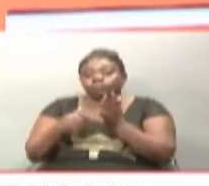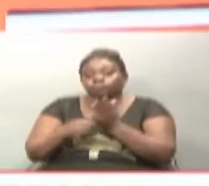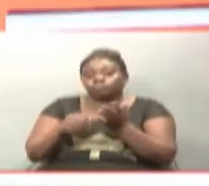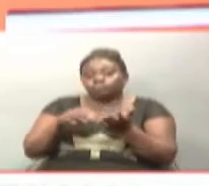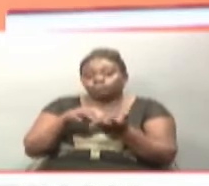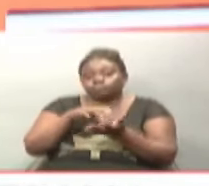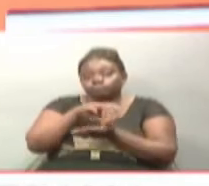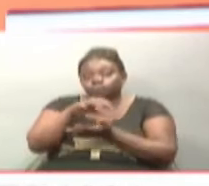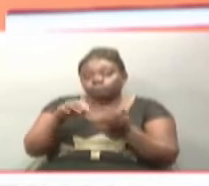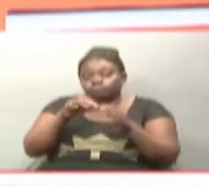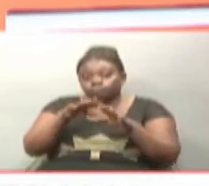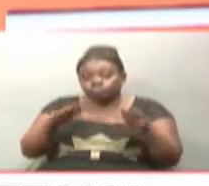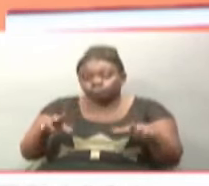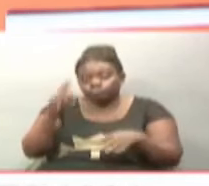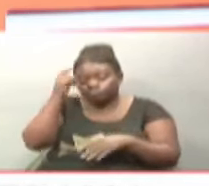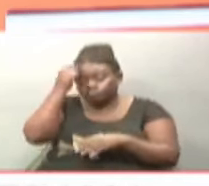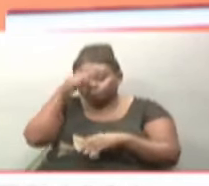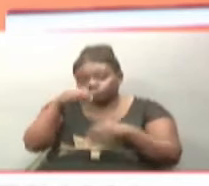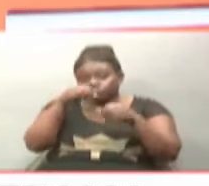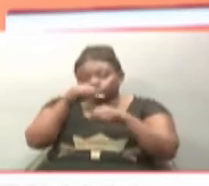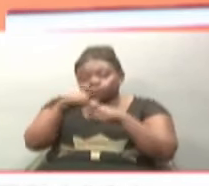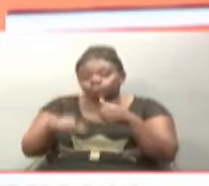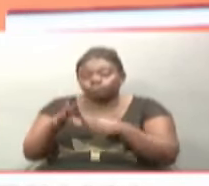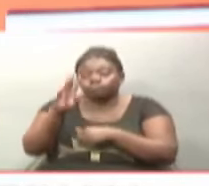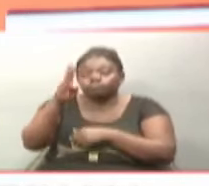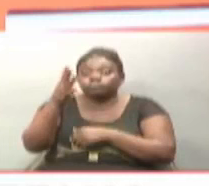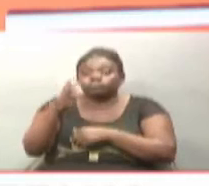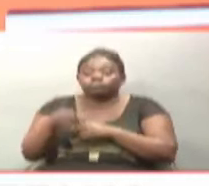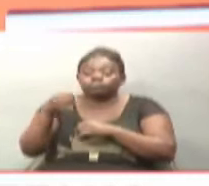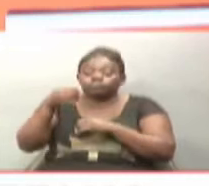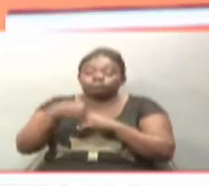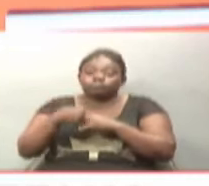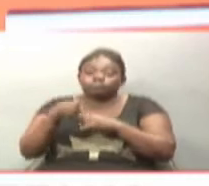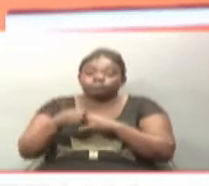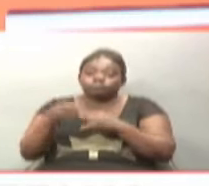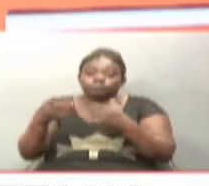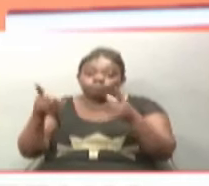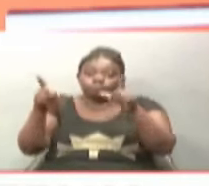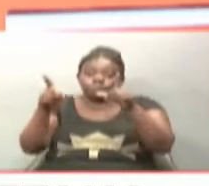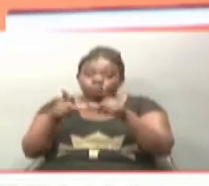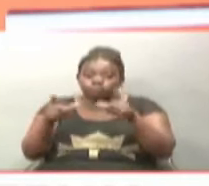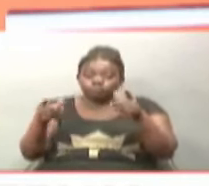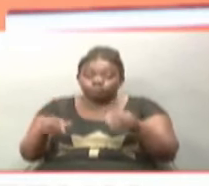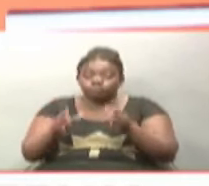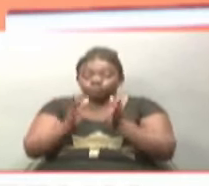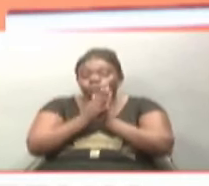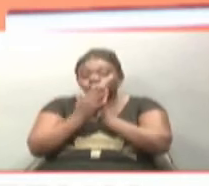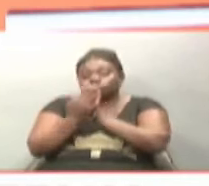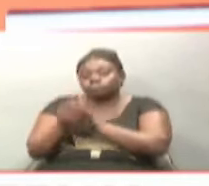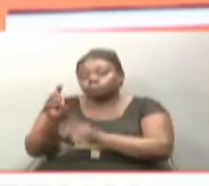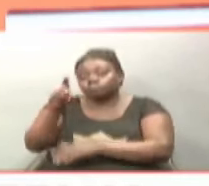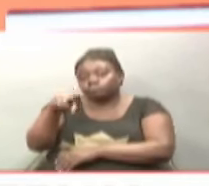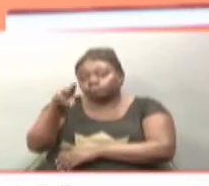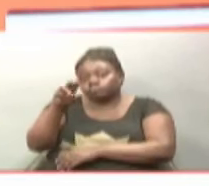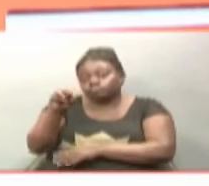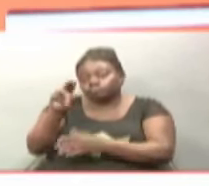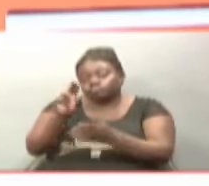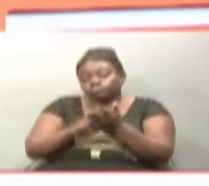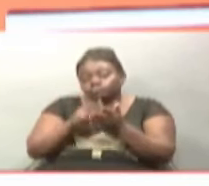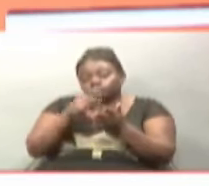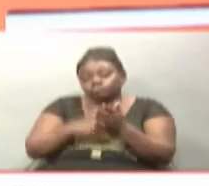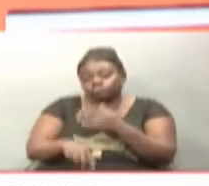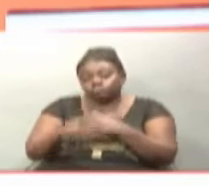abasobye mu 14 ekabaala ebyapa bibakwasiddwa Ssaabaminisita Robinah Nabbanja ng'agumizza abantu nga gavumenti